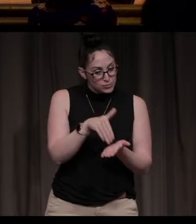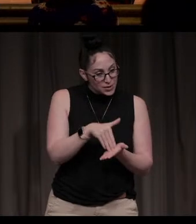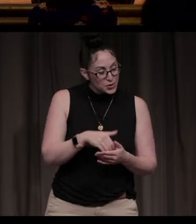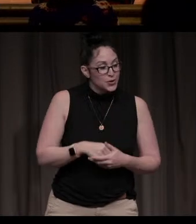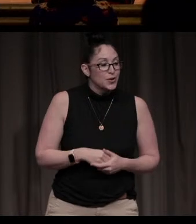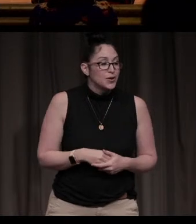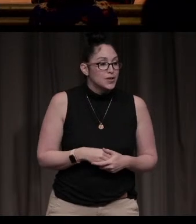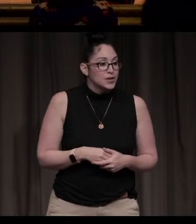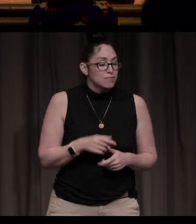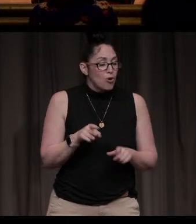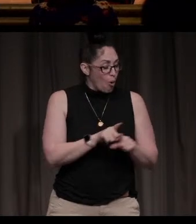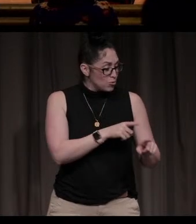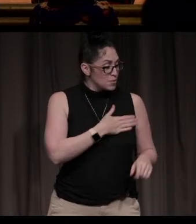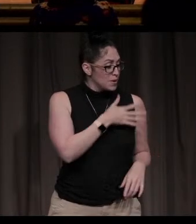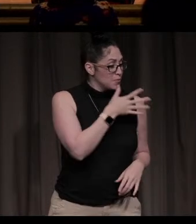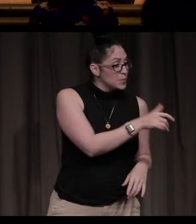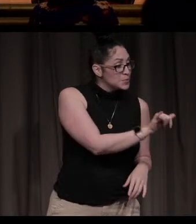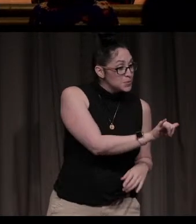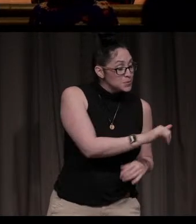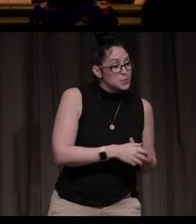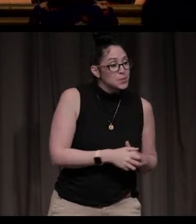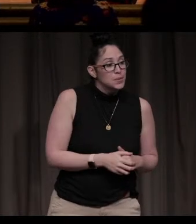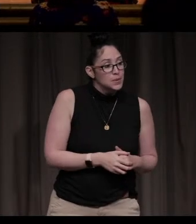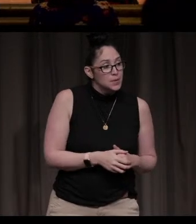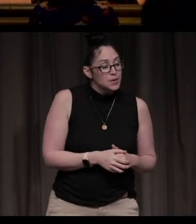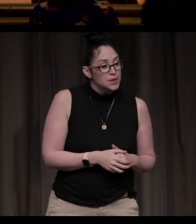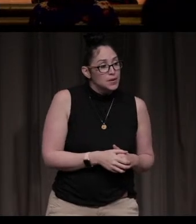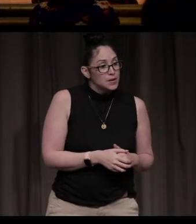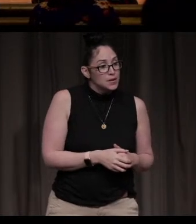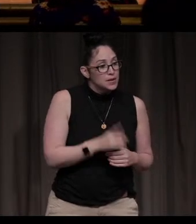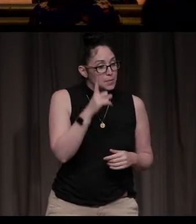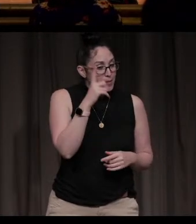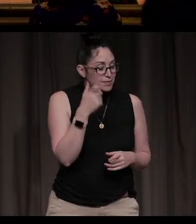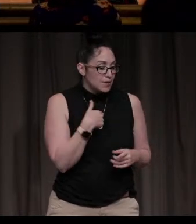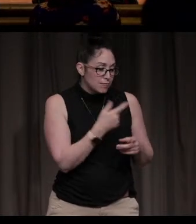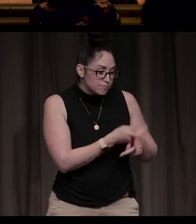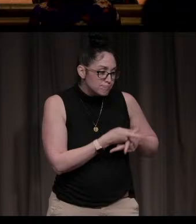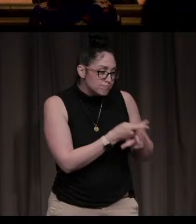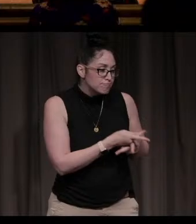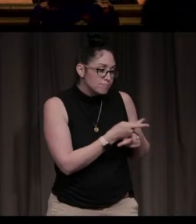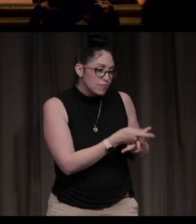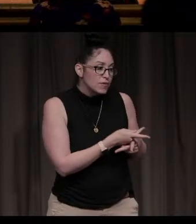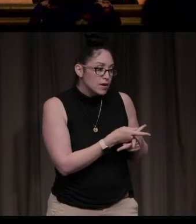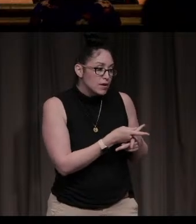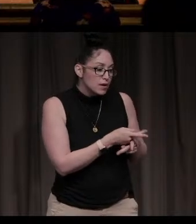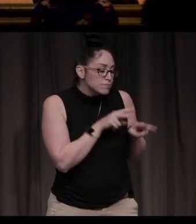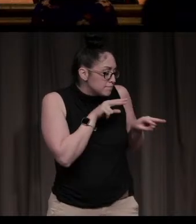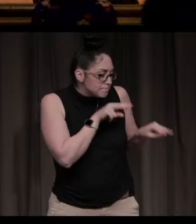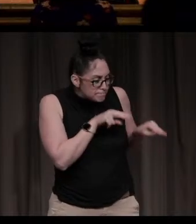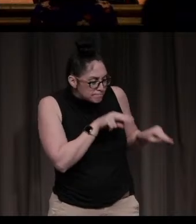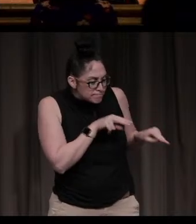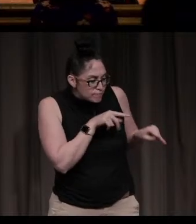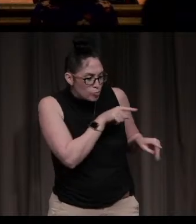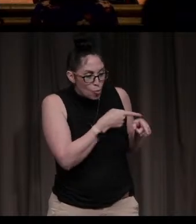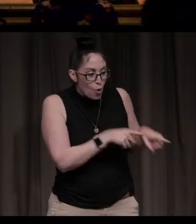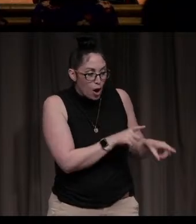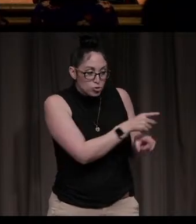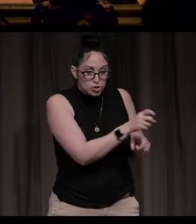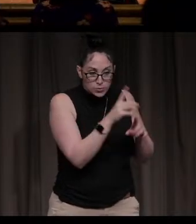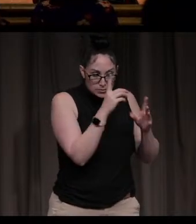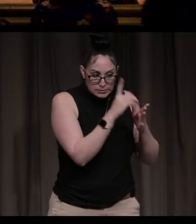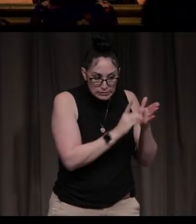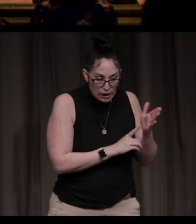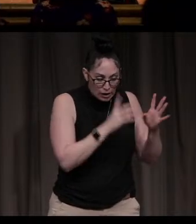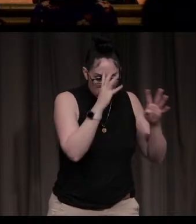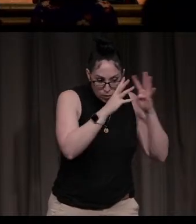and for my grandma as well, because I looked after her when she was making patchwork. So them two